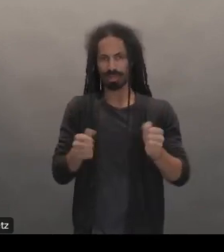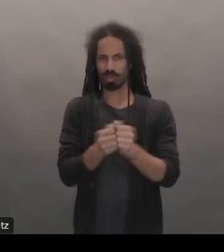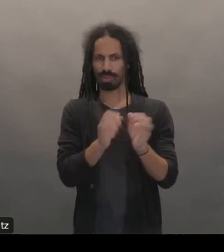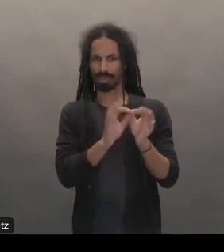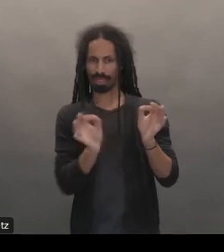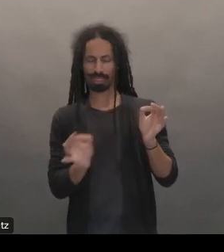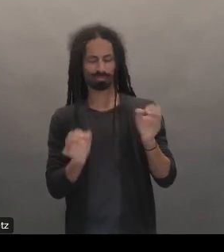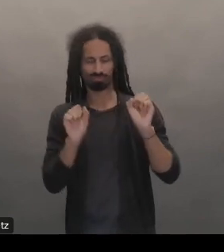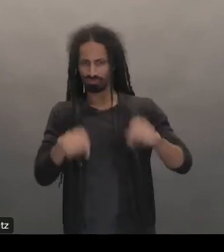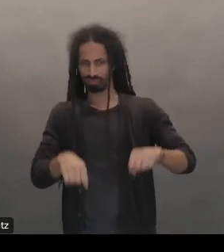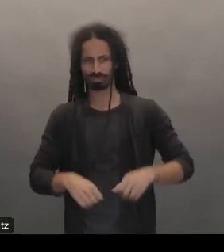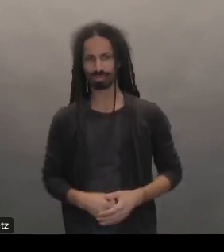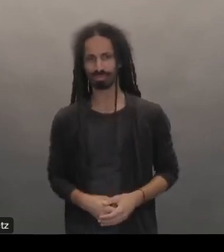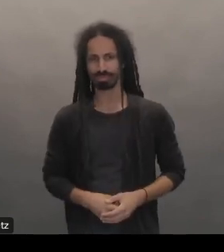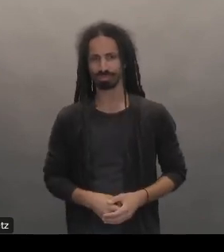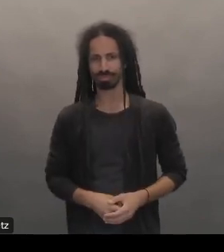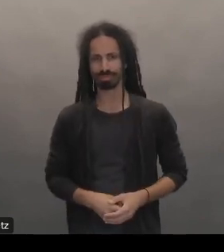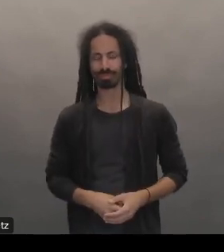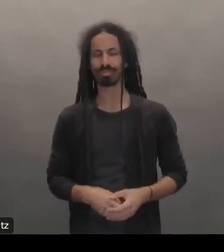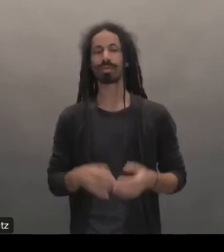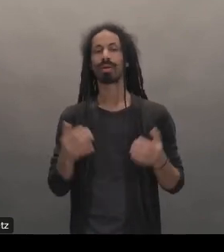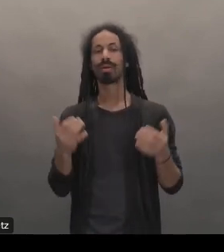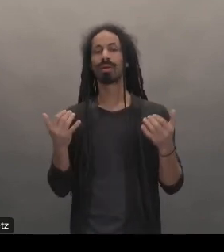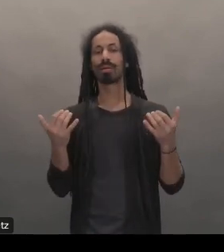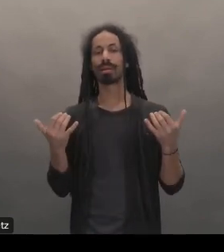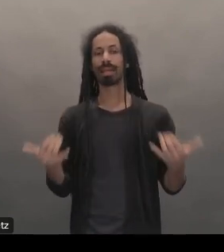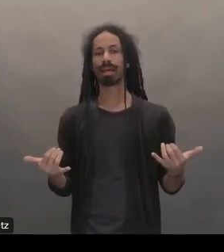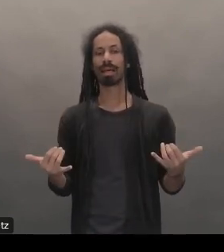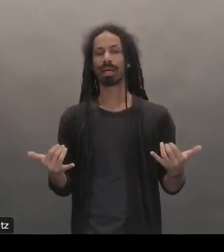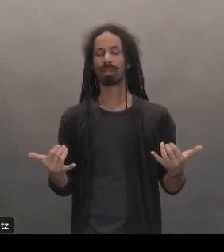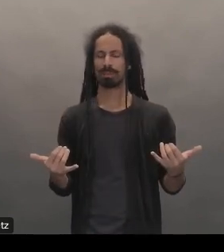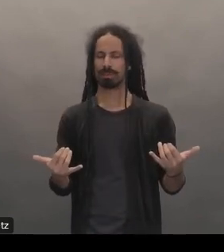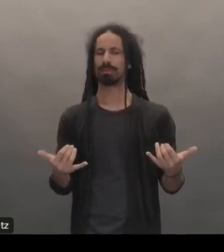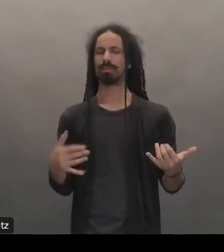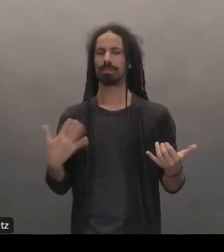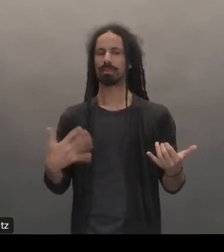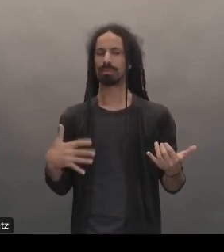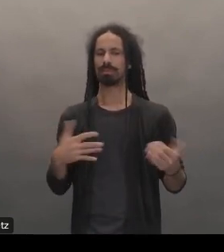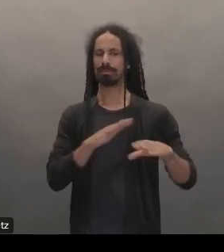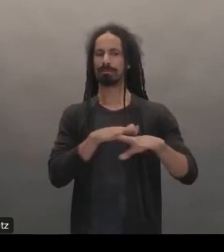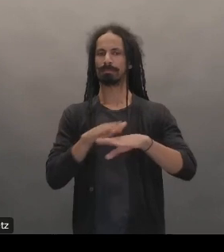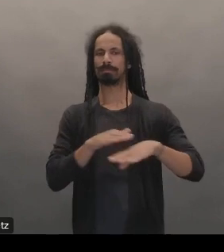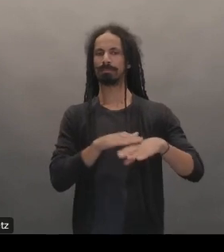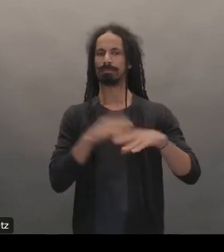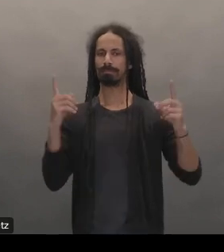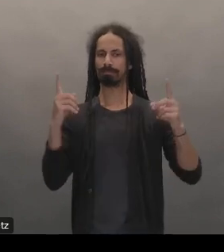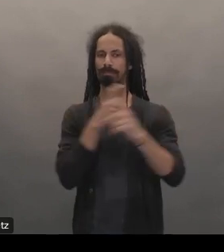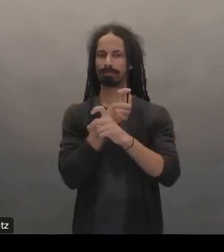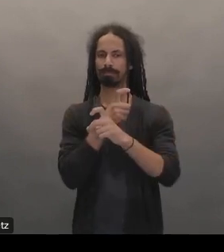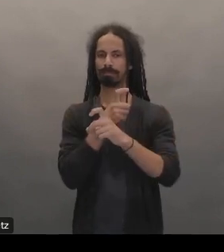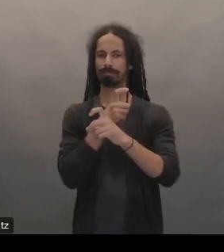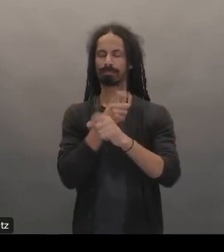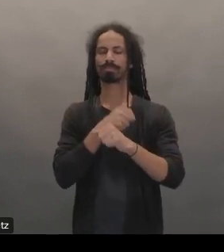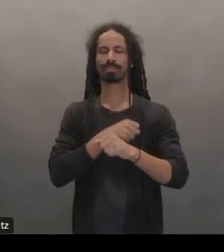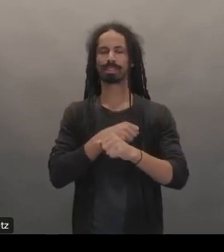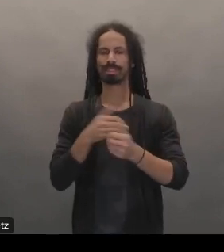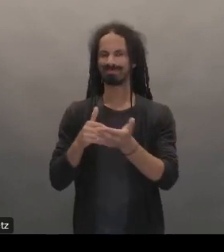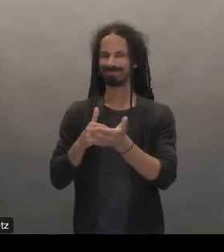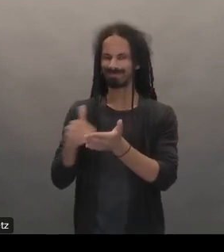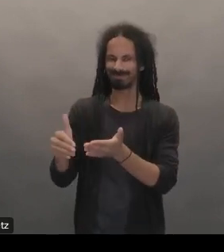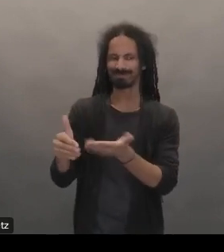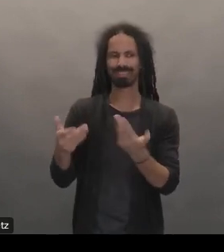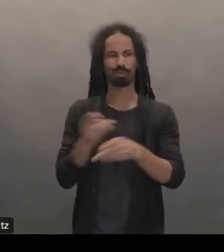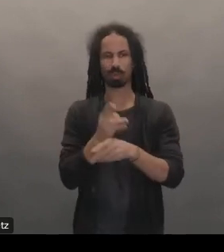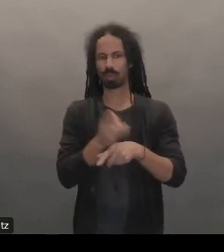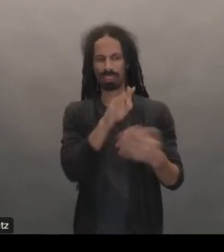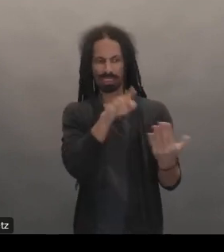Now, this is where things get slightly more complicated. Often, when we are using tables or